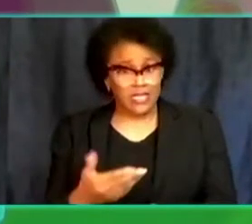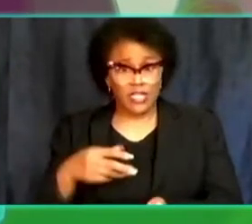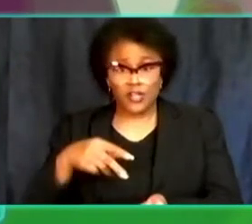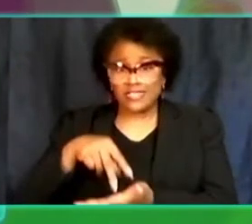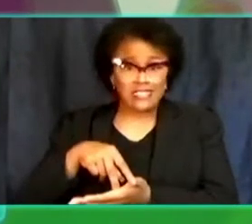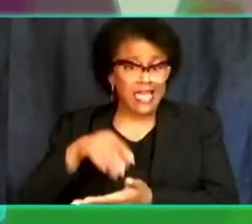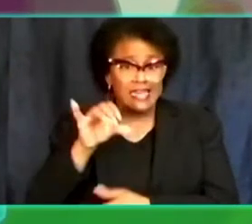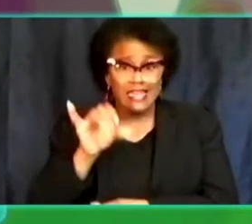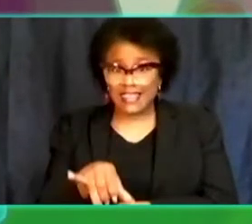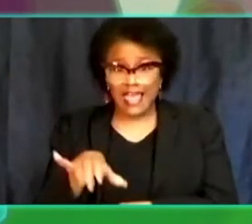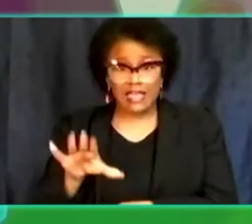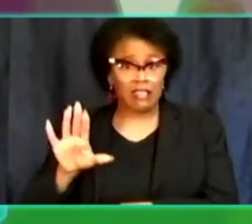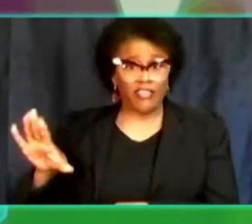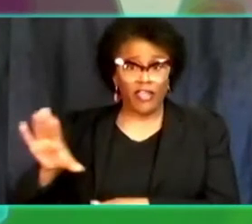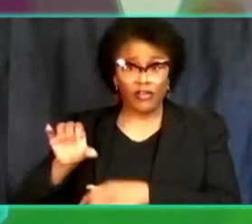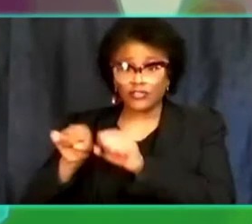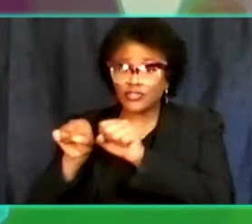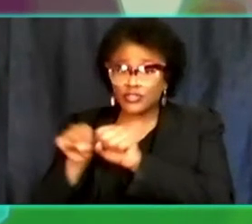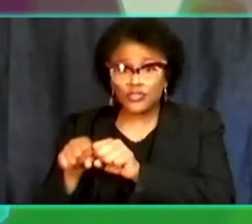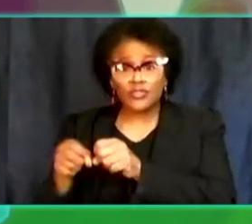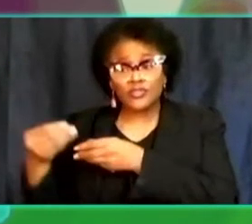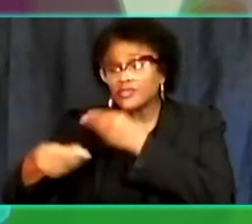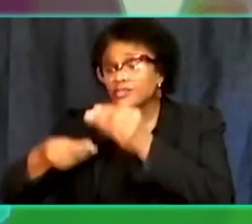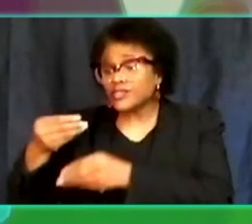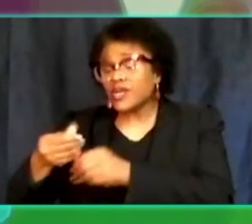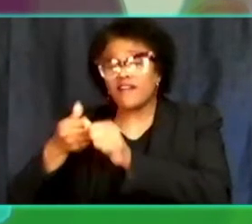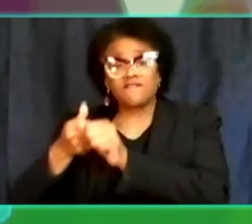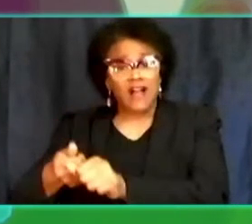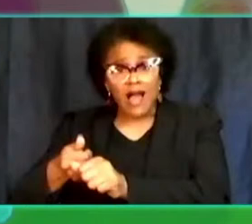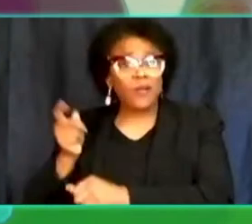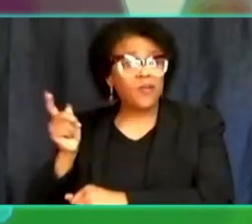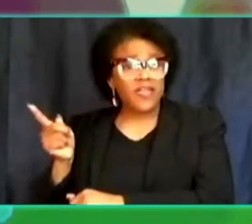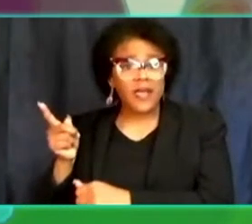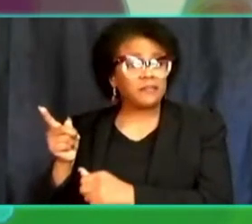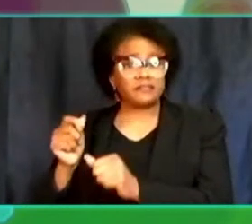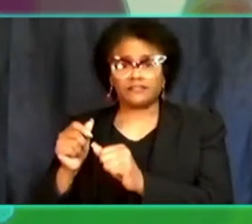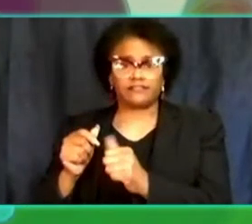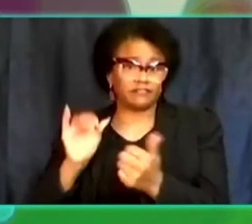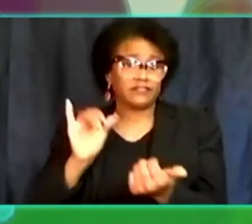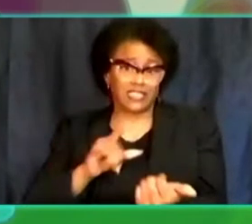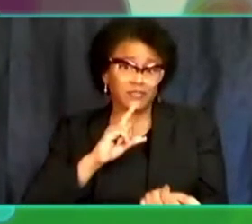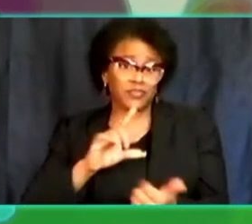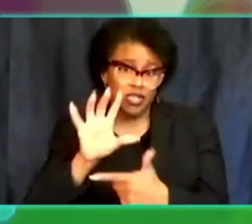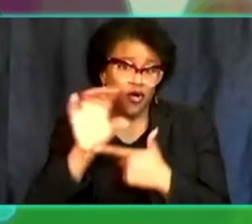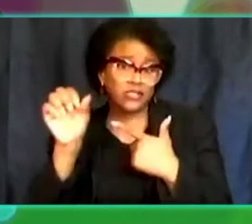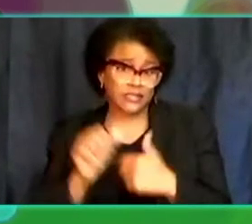their shoes and, you know, on their shoulders continue forward is pretty awesome.